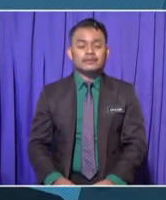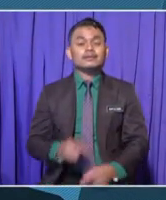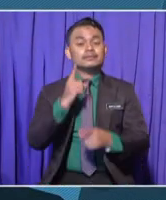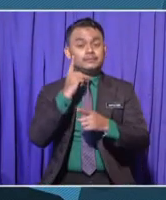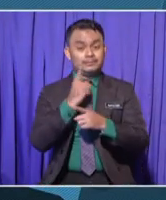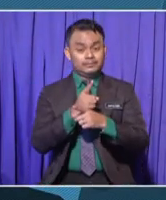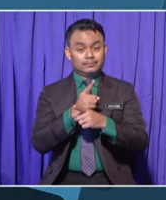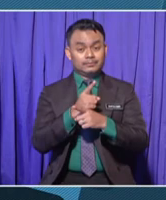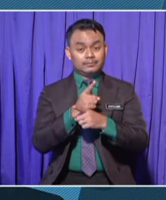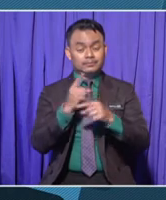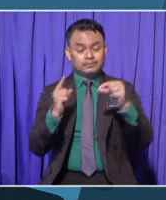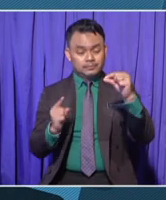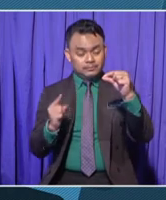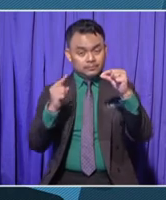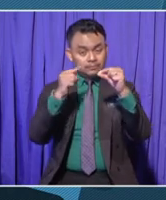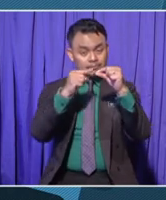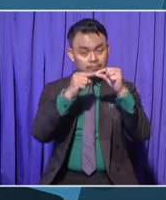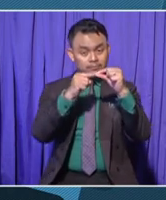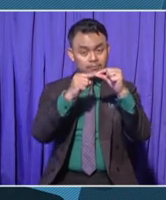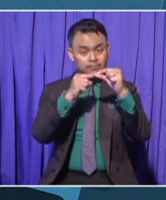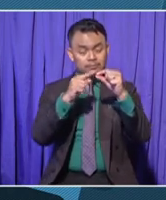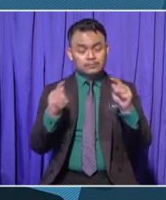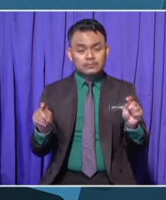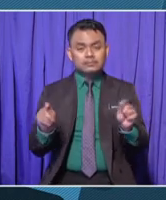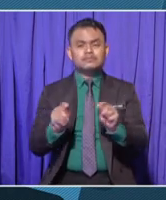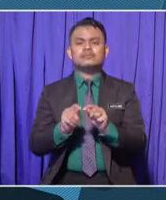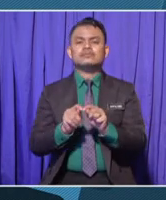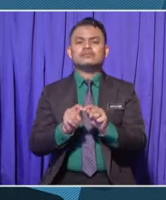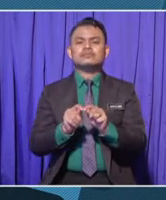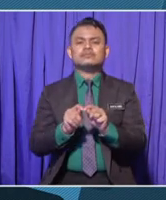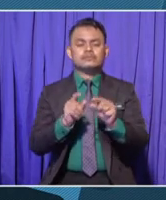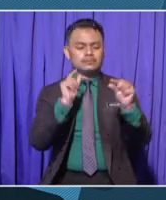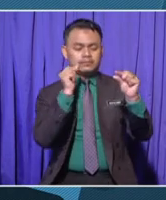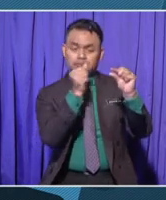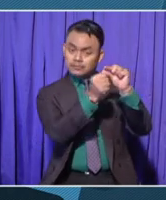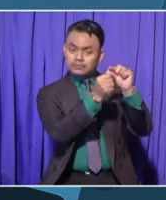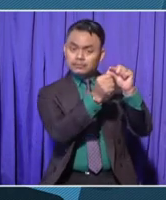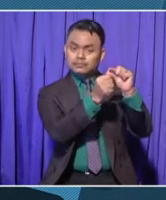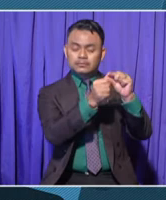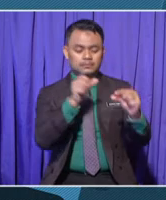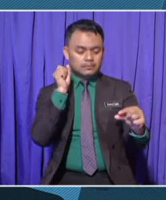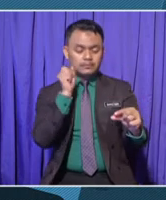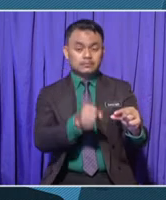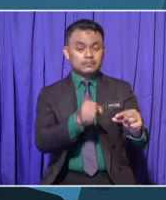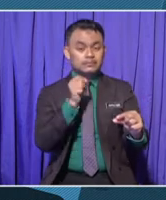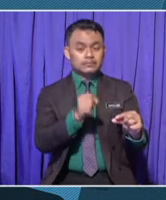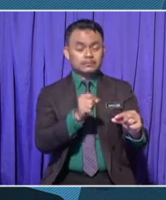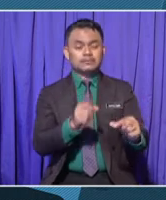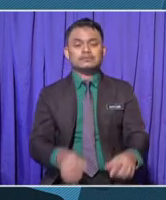Correct! Objects such as thumbtacks, iron nails,